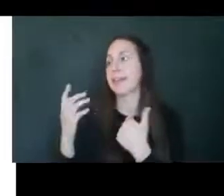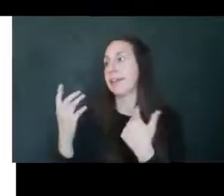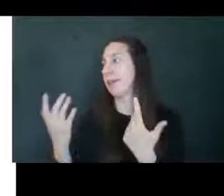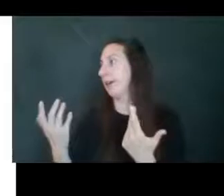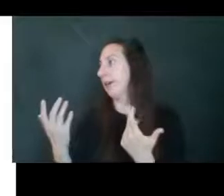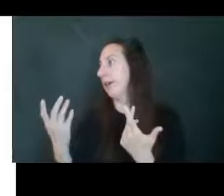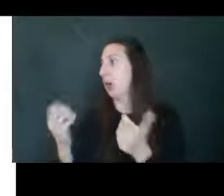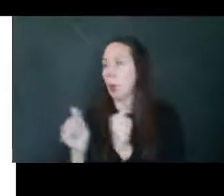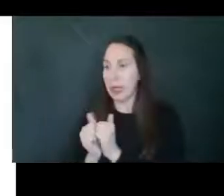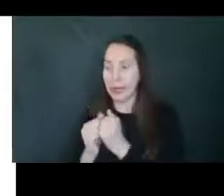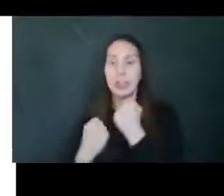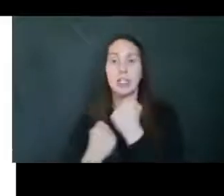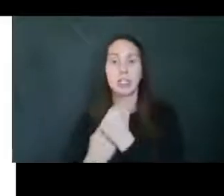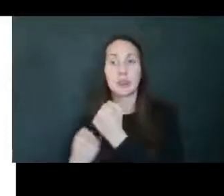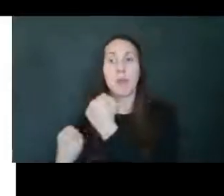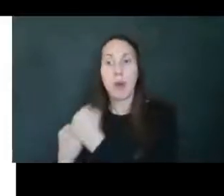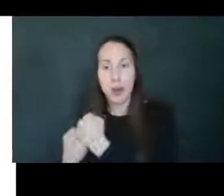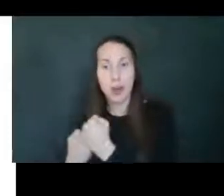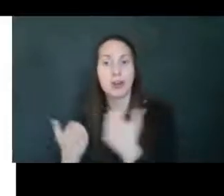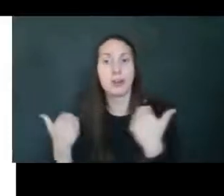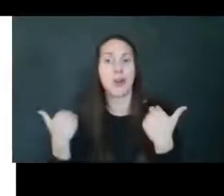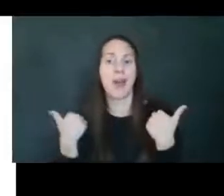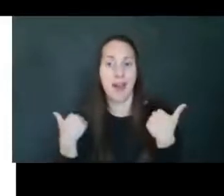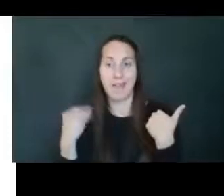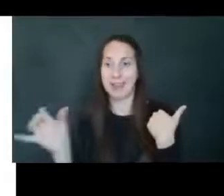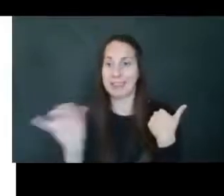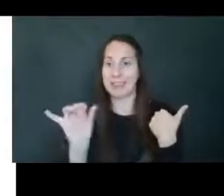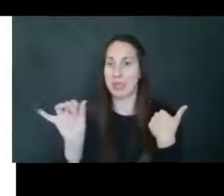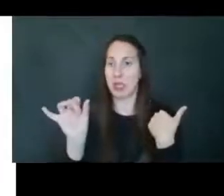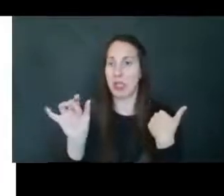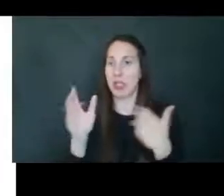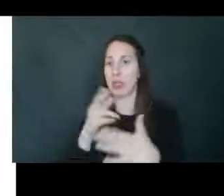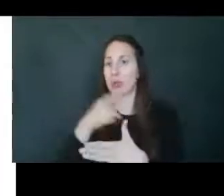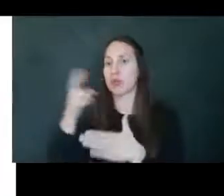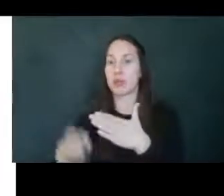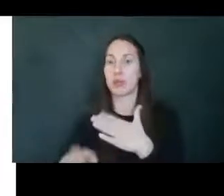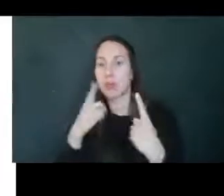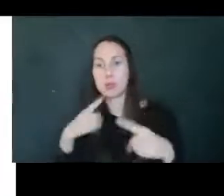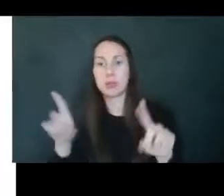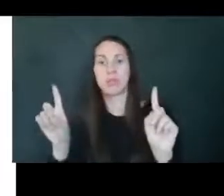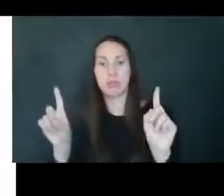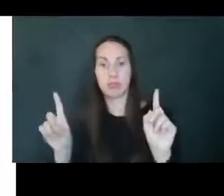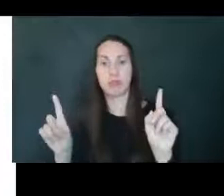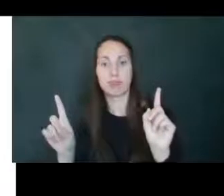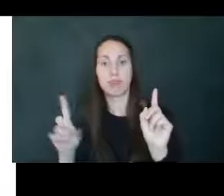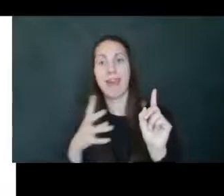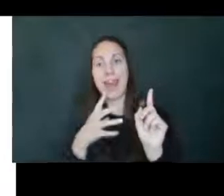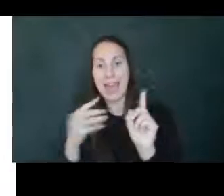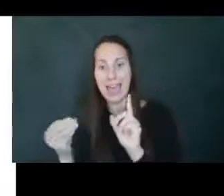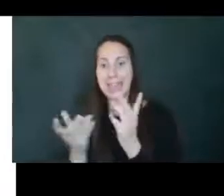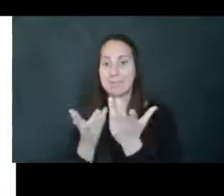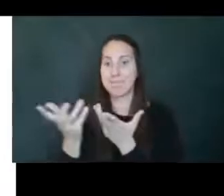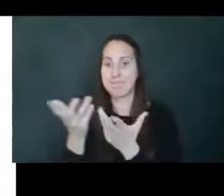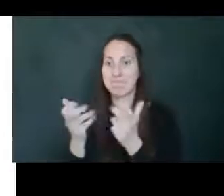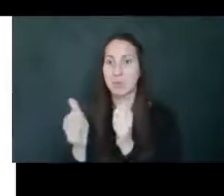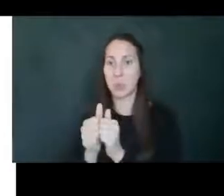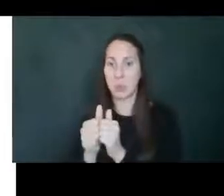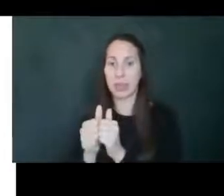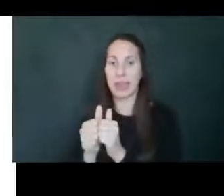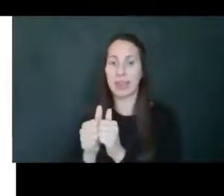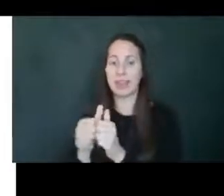with supports to have a similar outcome, and engaging with each other in a way